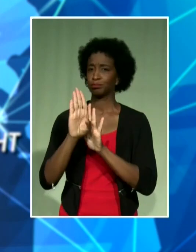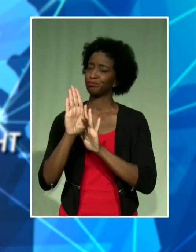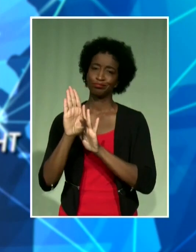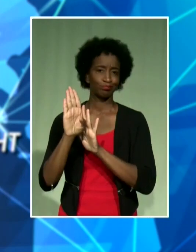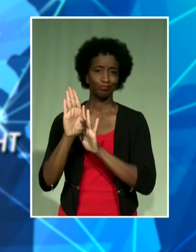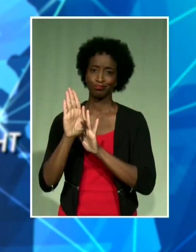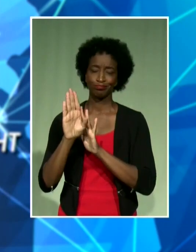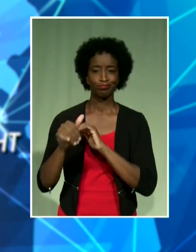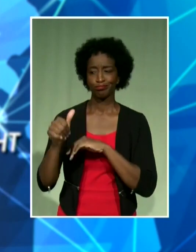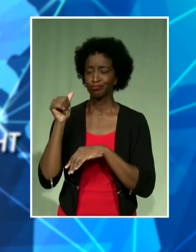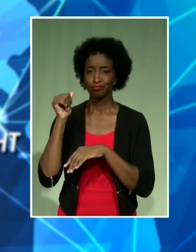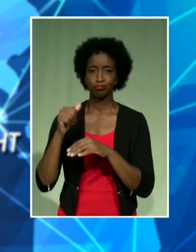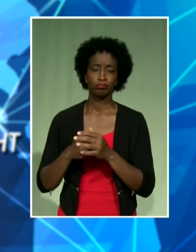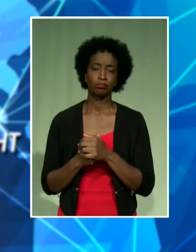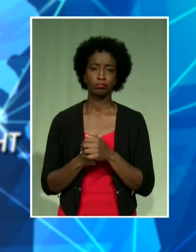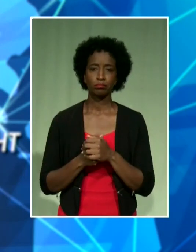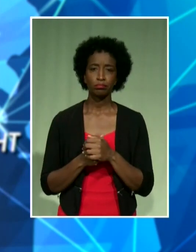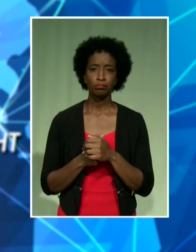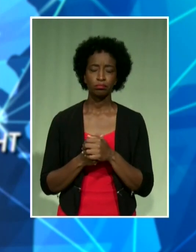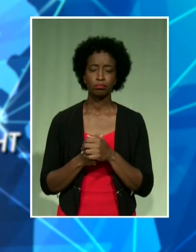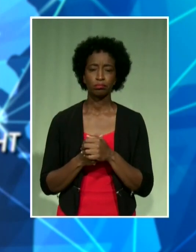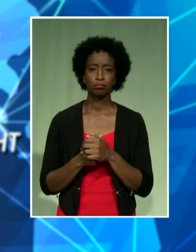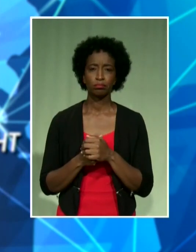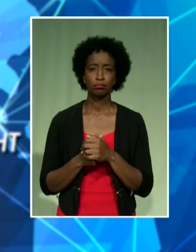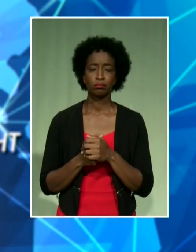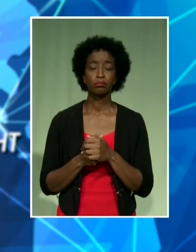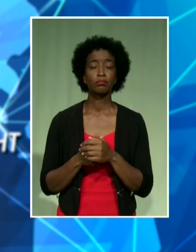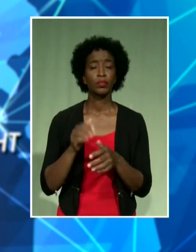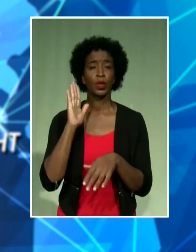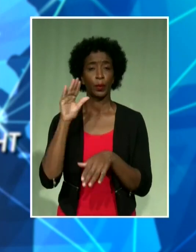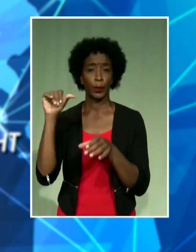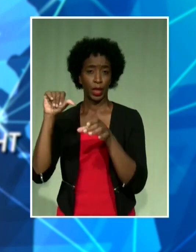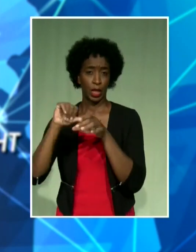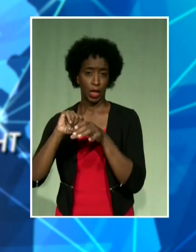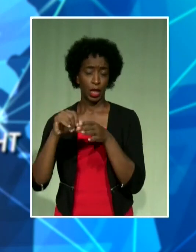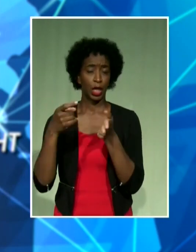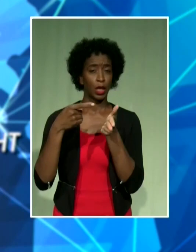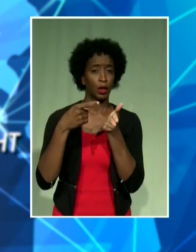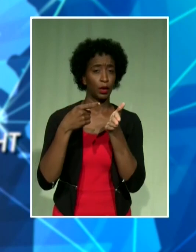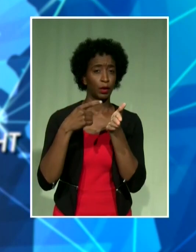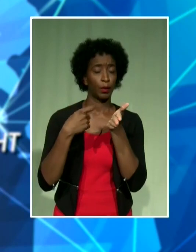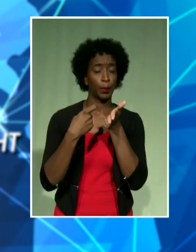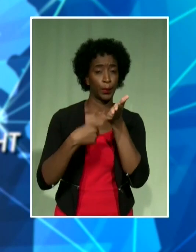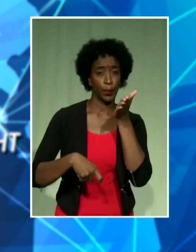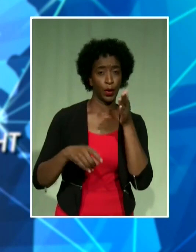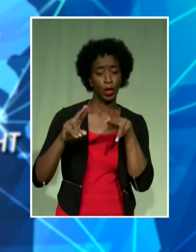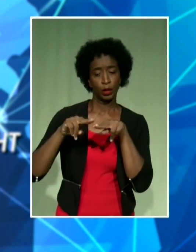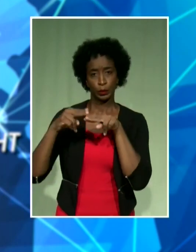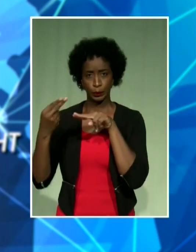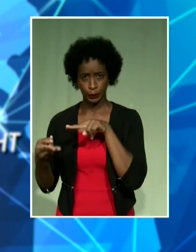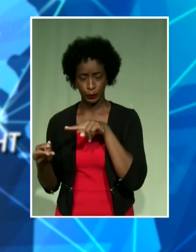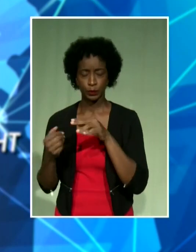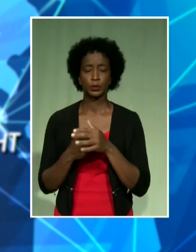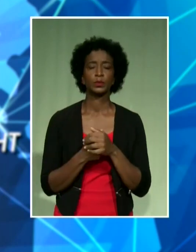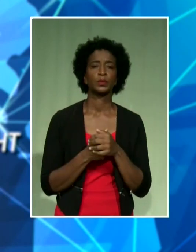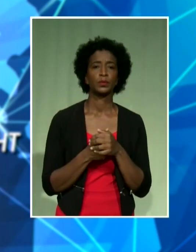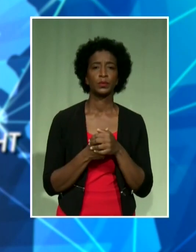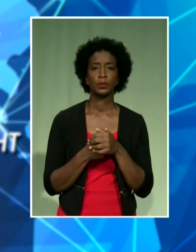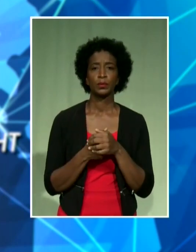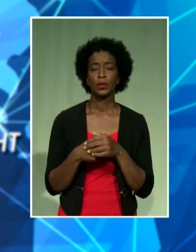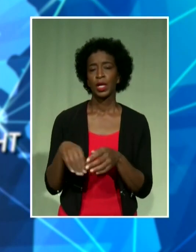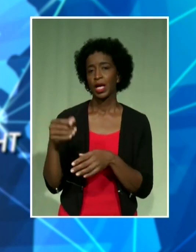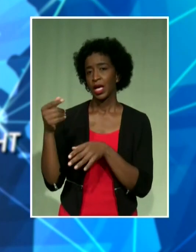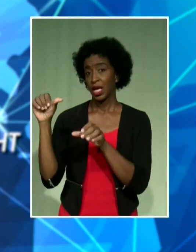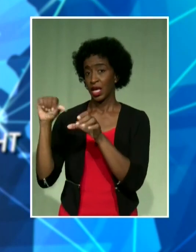other news now, consumers will pay less for gasoline and kerosene and more for diesel, effective midnight tonight. The retail price